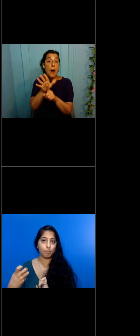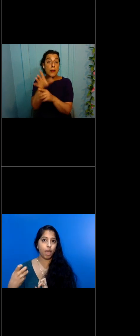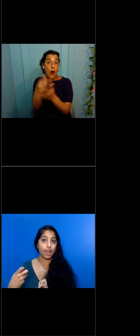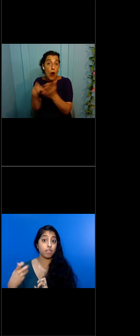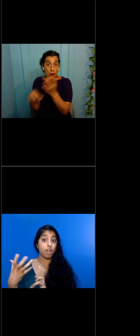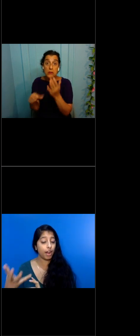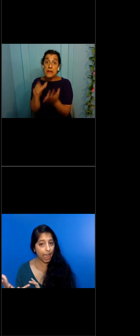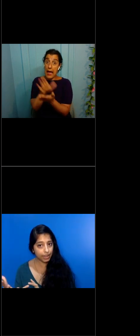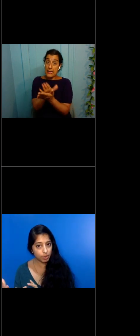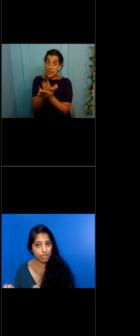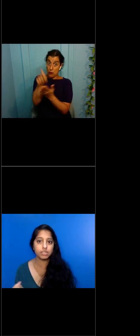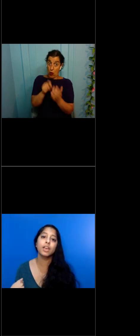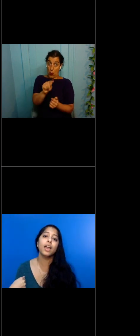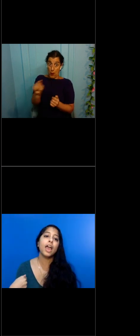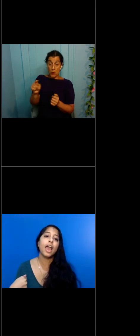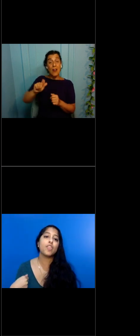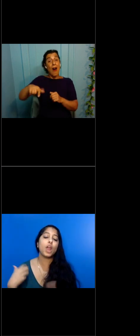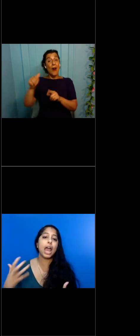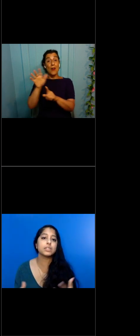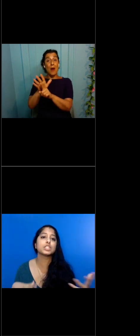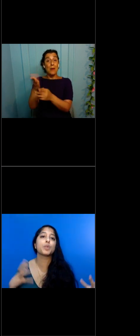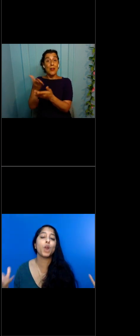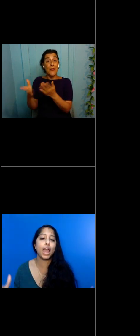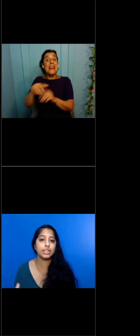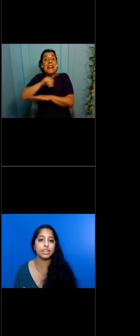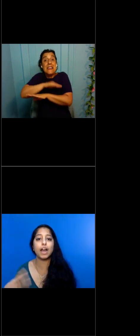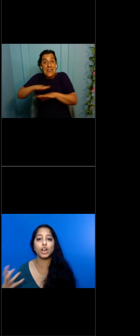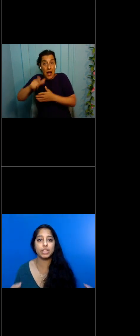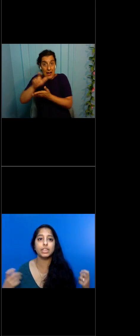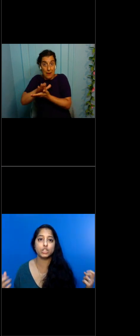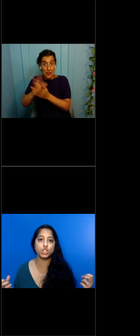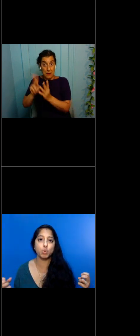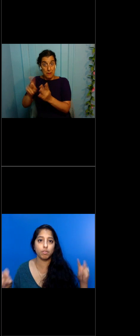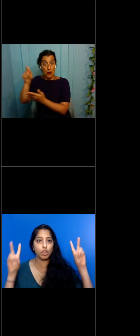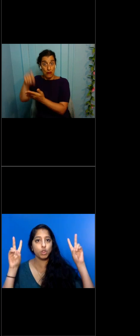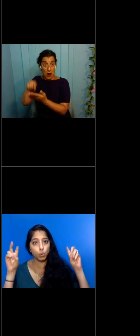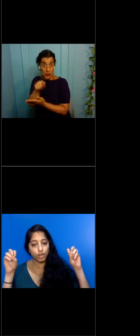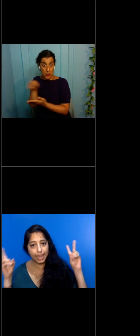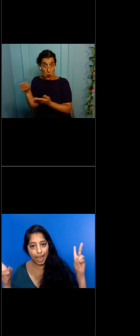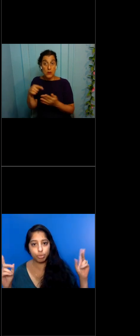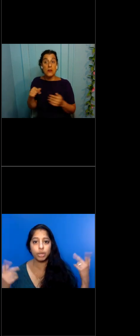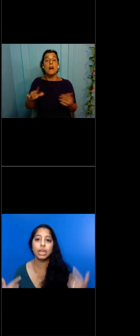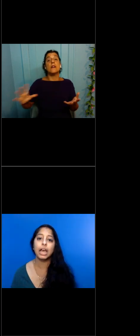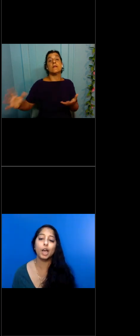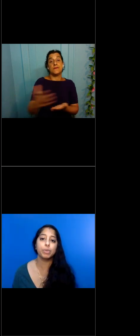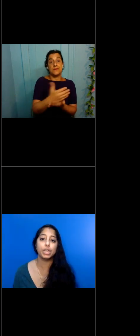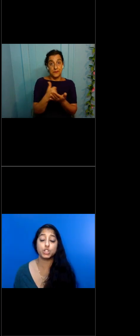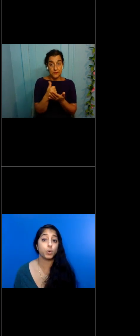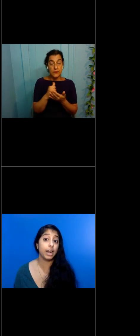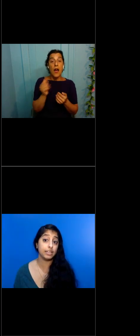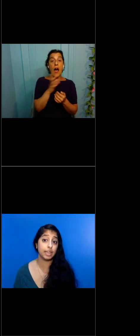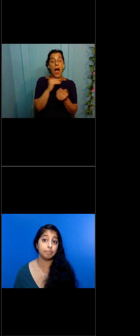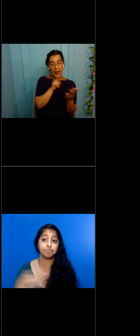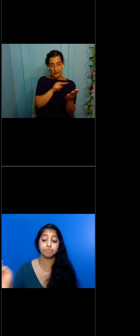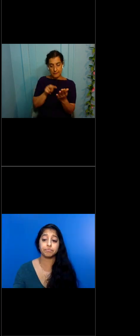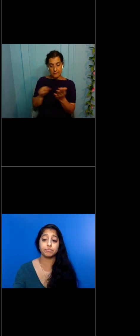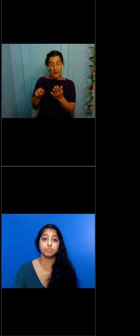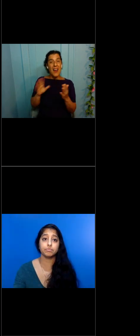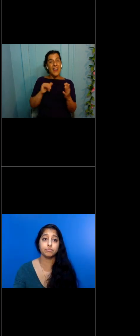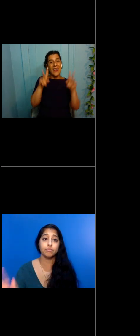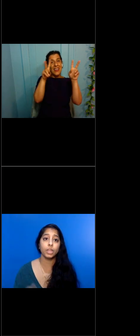articles written by non-academics. And they're asked to summarize and evaluate the issue of the word gap in a short essay.